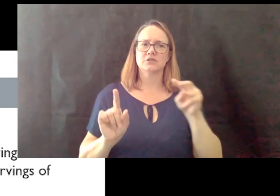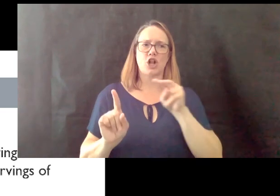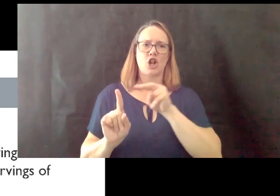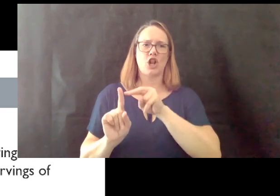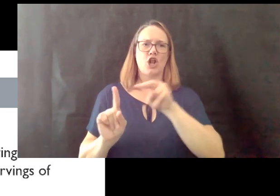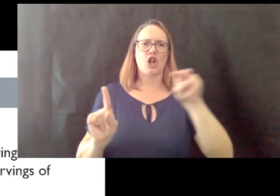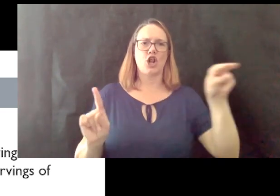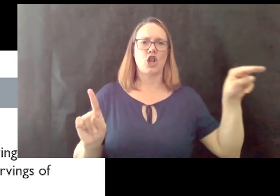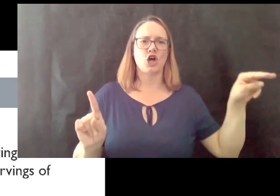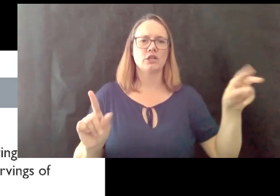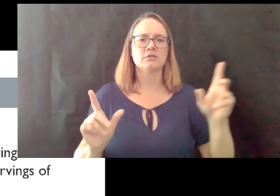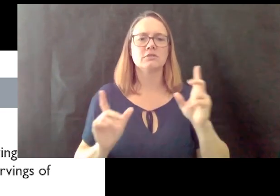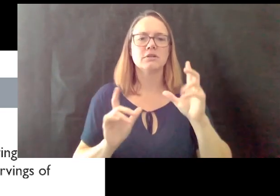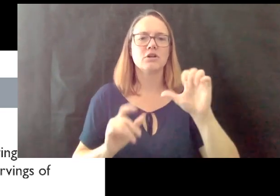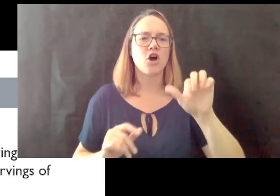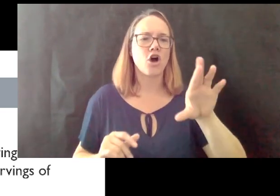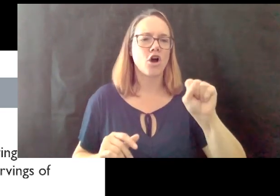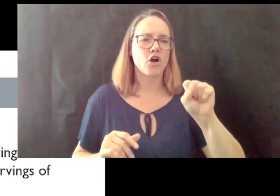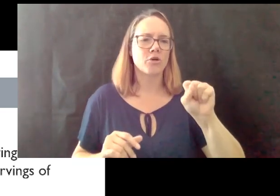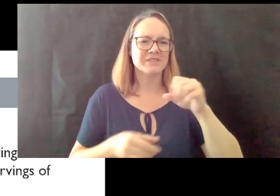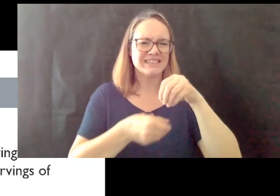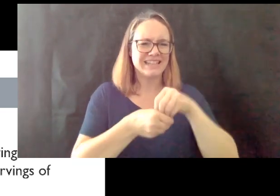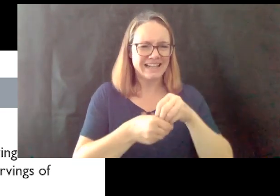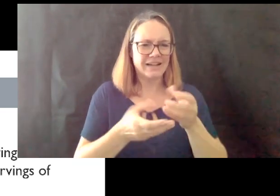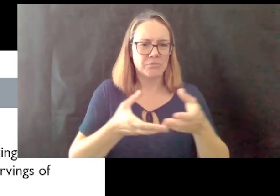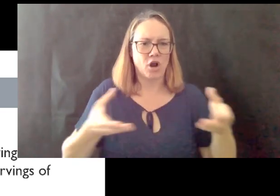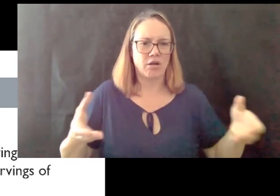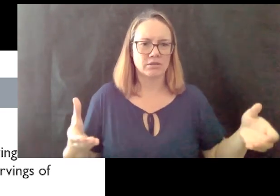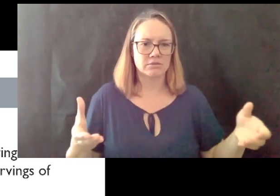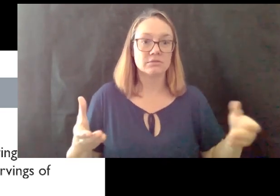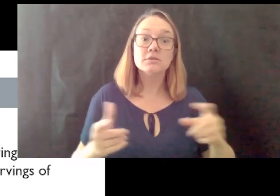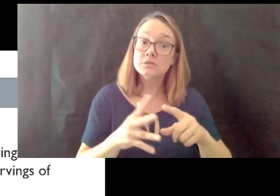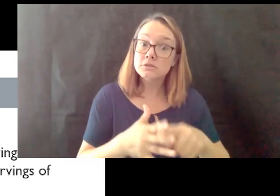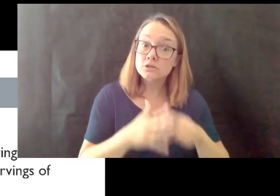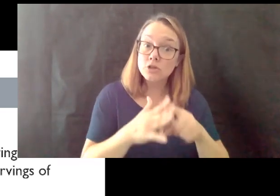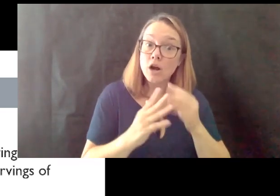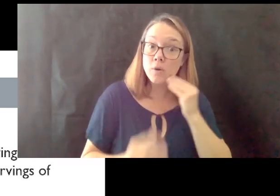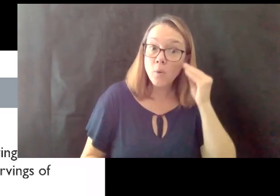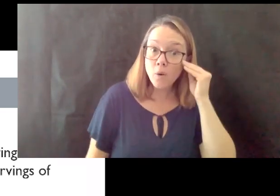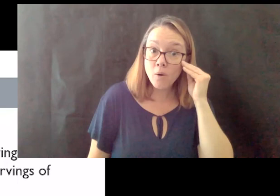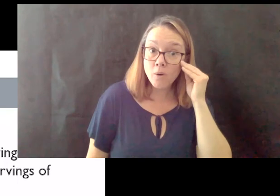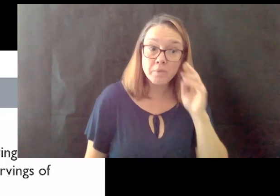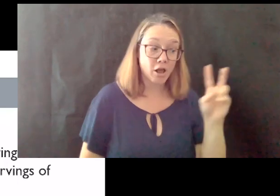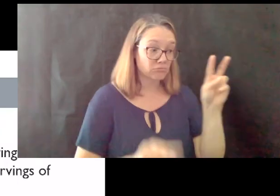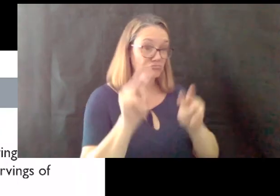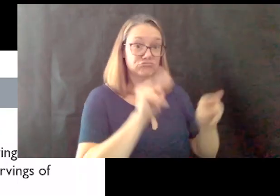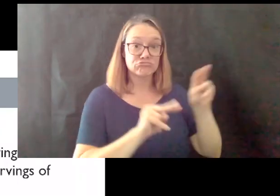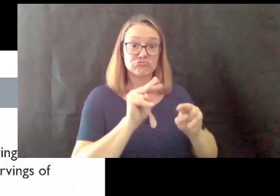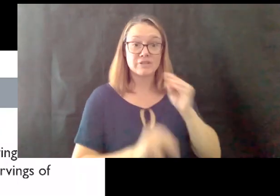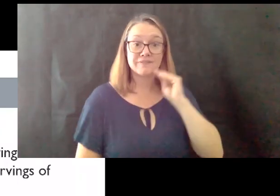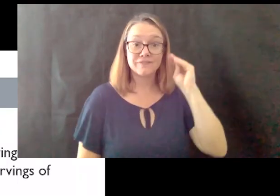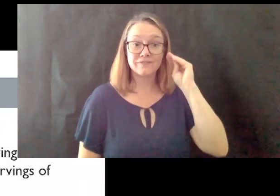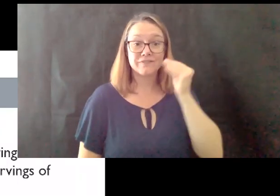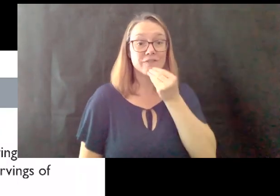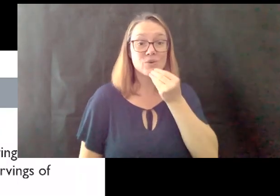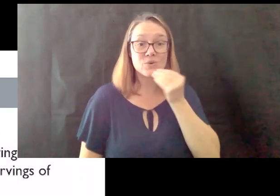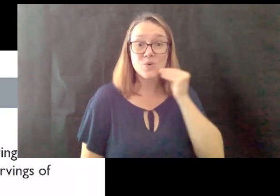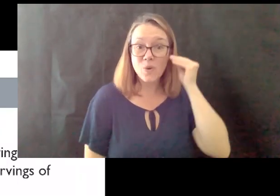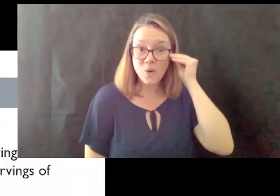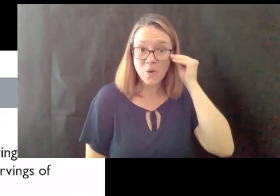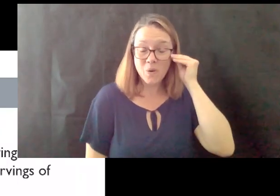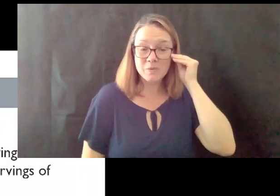wide range of variety of carbohydrates that are in products already. Start with what you have at home. Start going through the